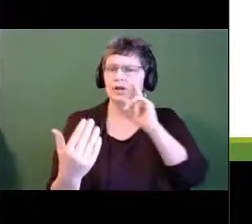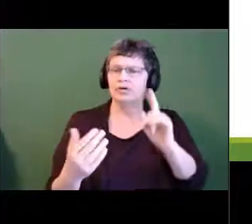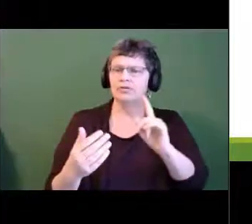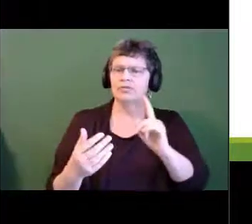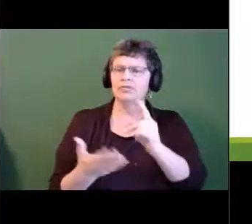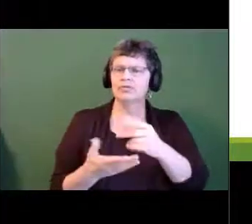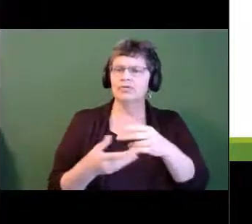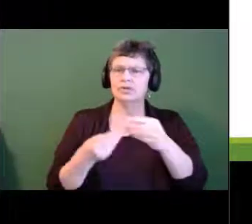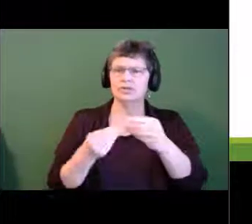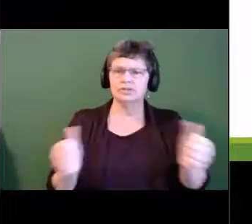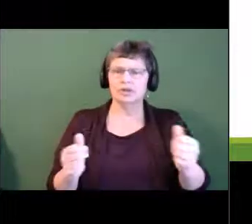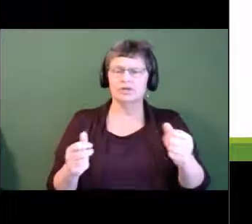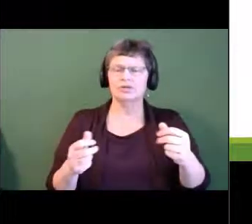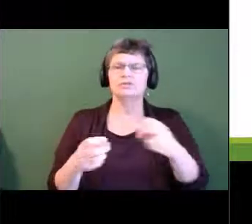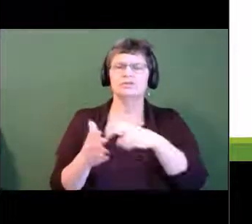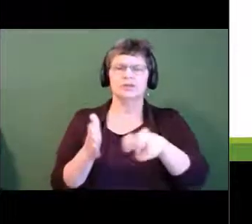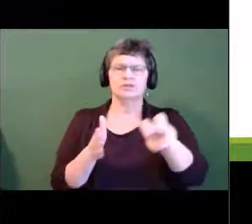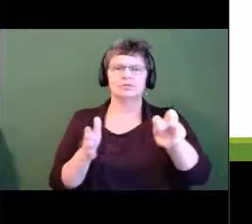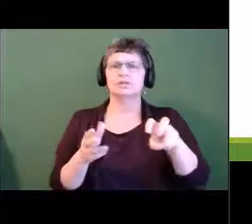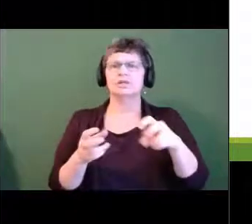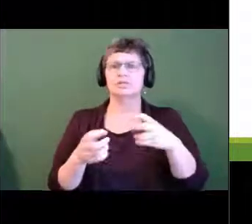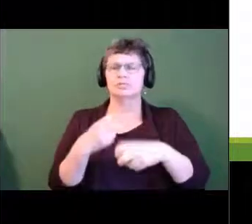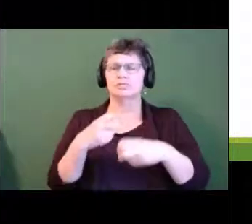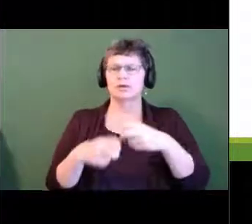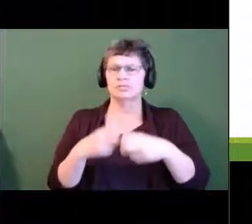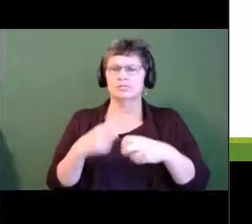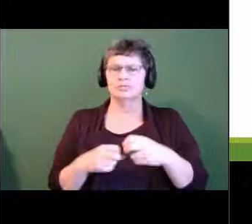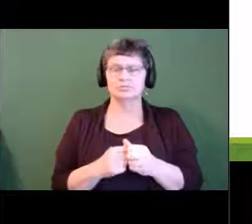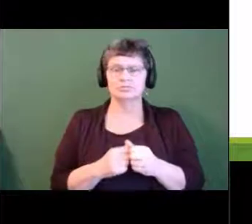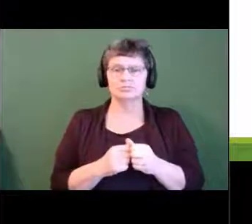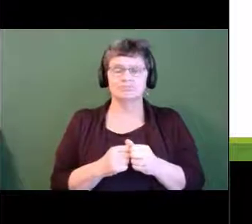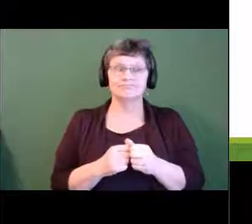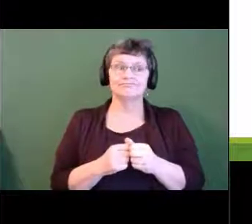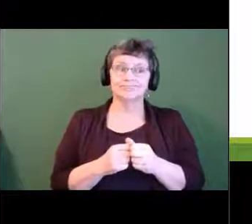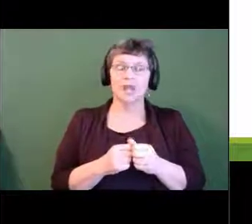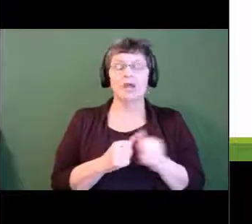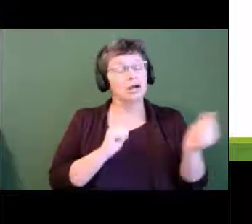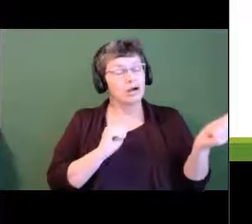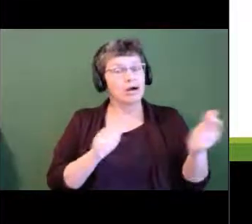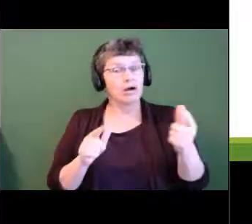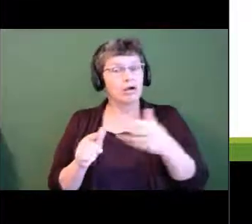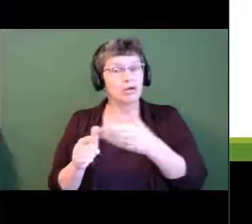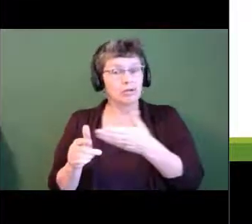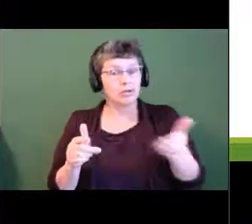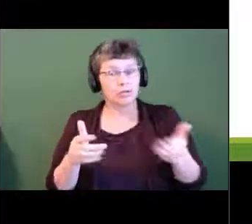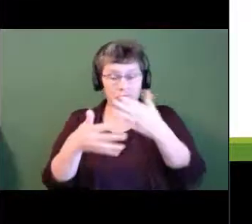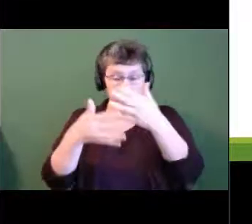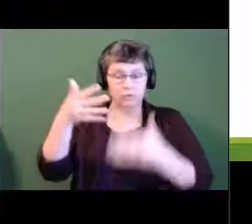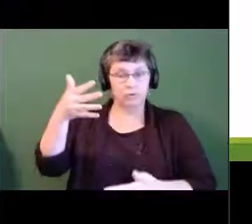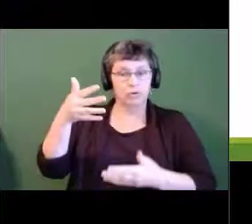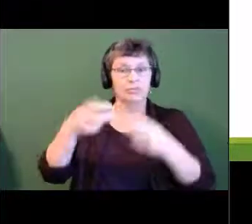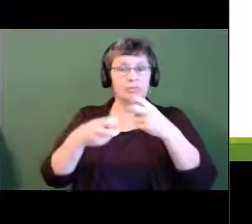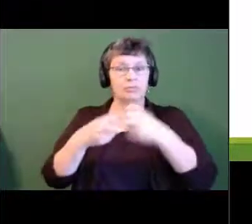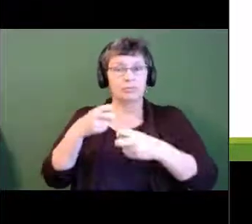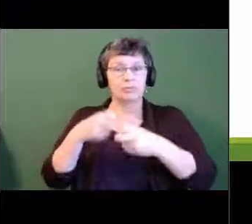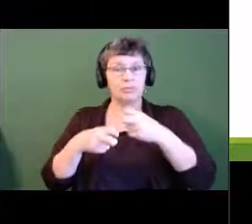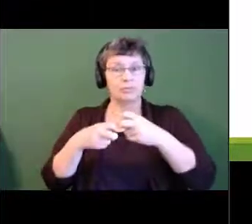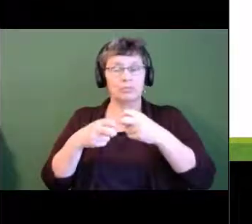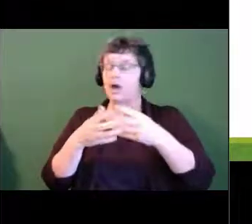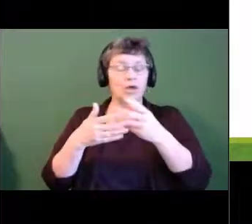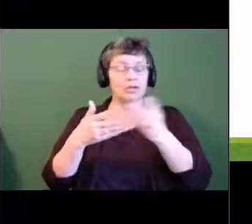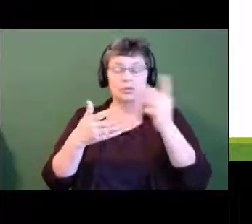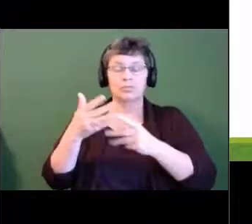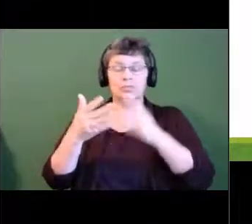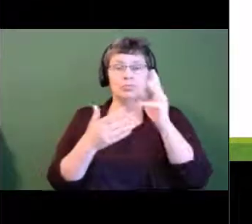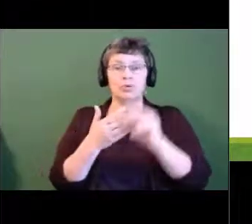and large. We have some things now that are online. We made a repository for many of the